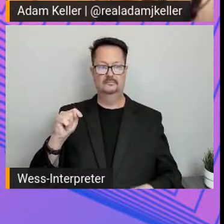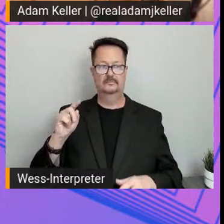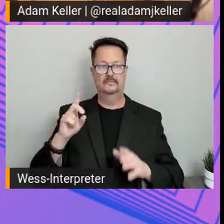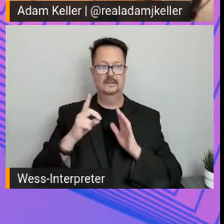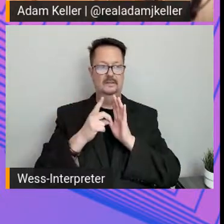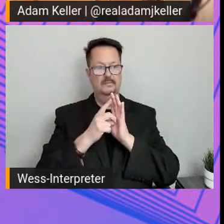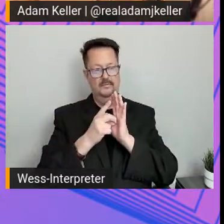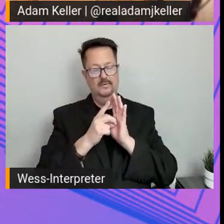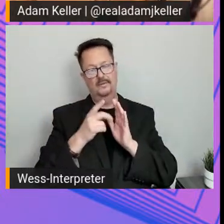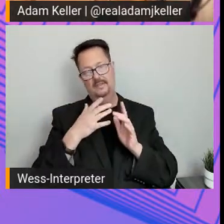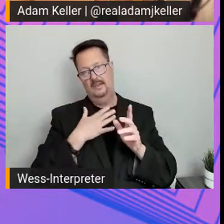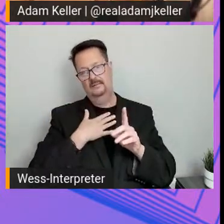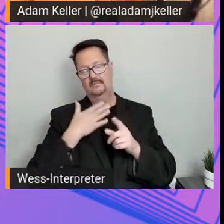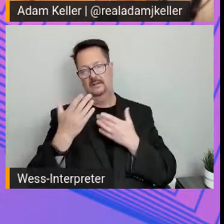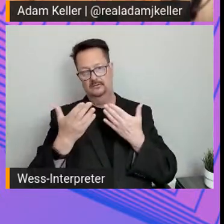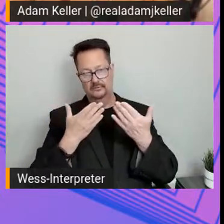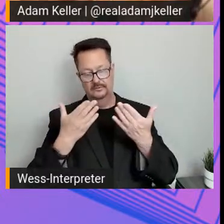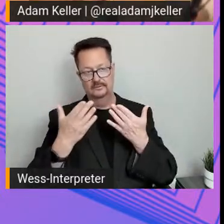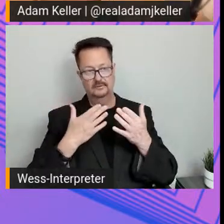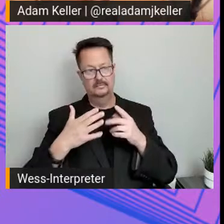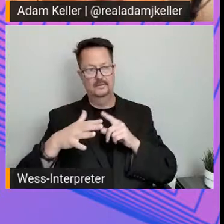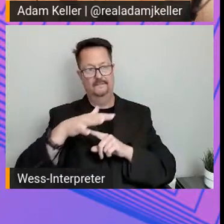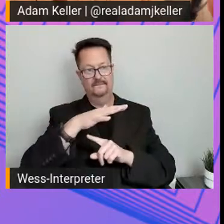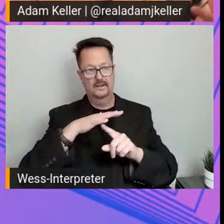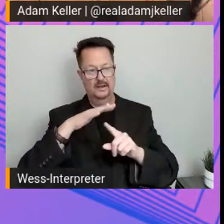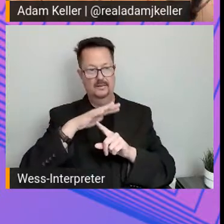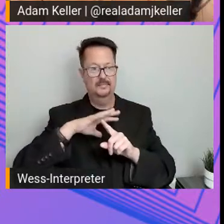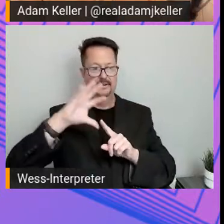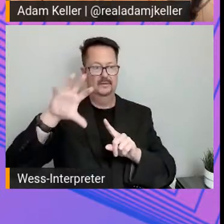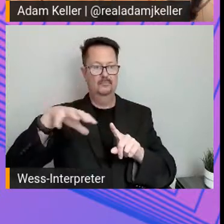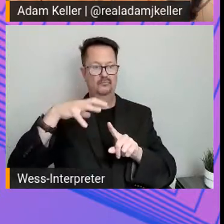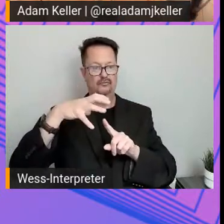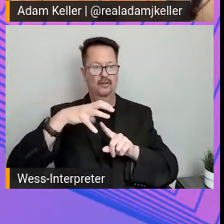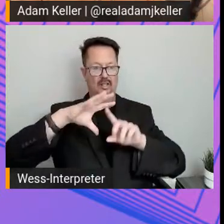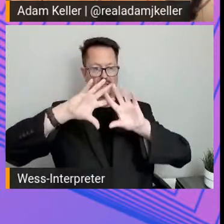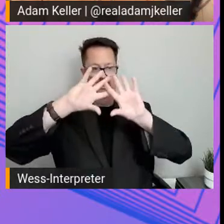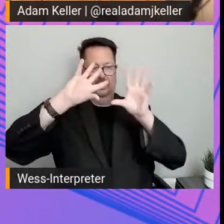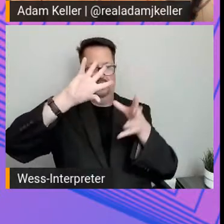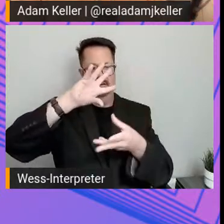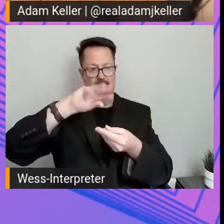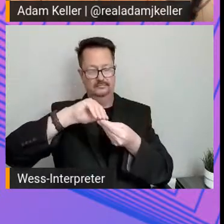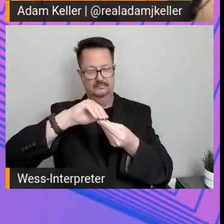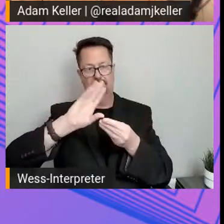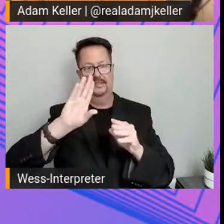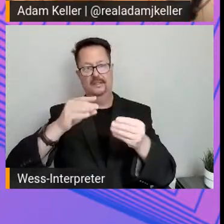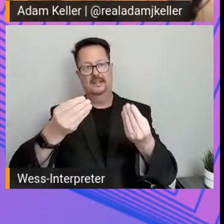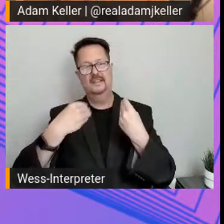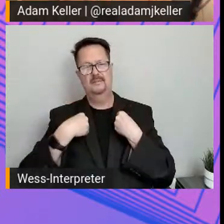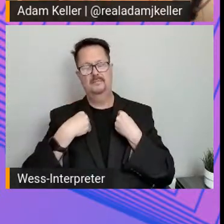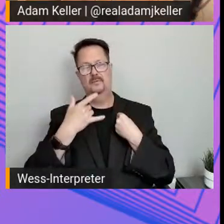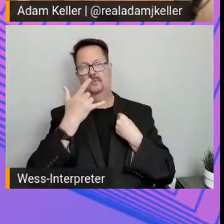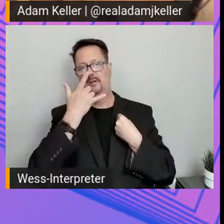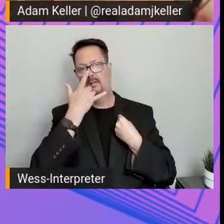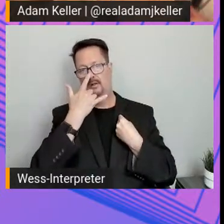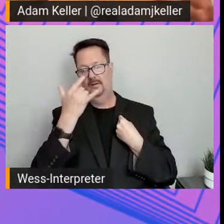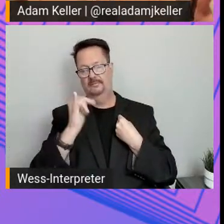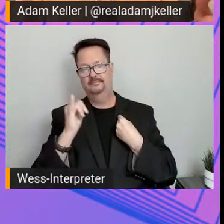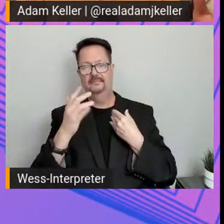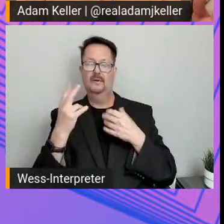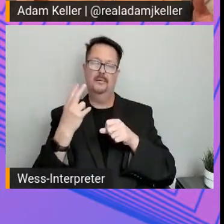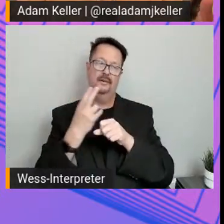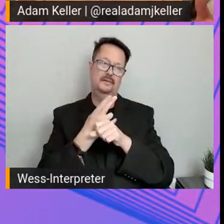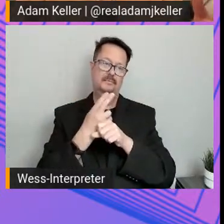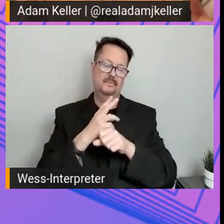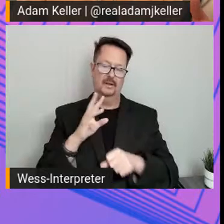and environments and so on. And then it gives me the option to choose what type of workload I want to deploy. So in this case, I want to deploy my Wikipedia